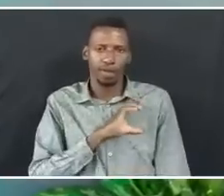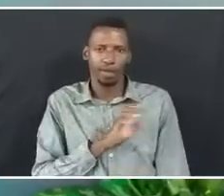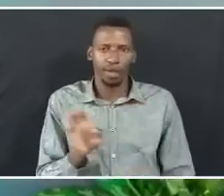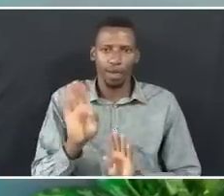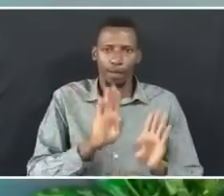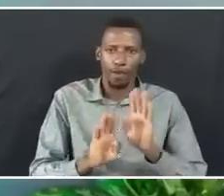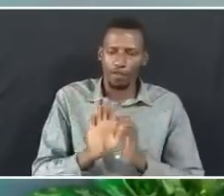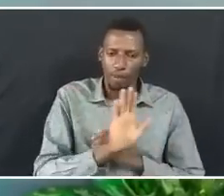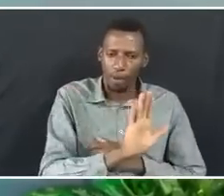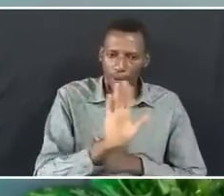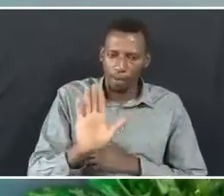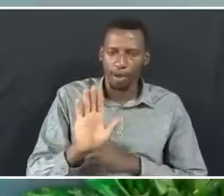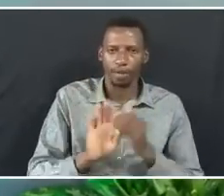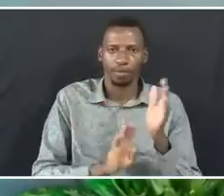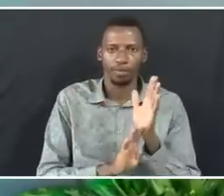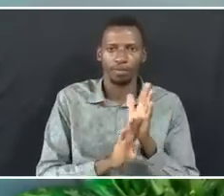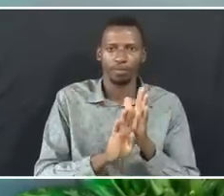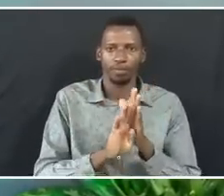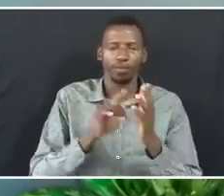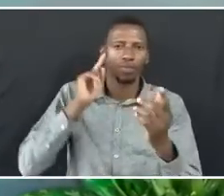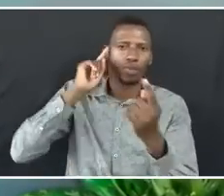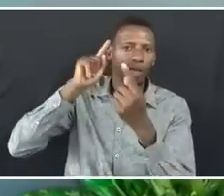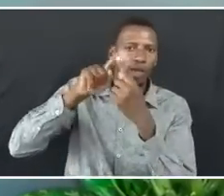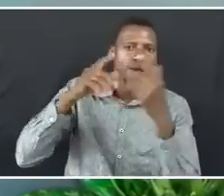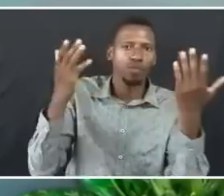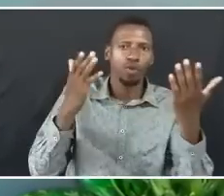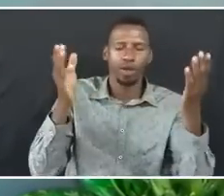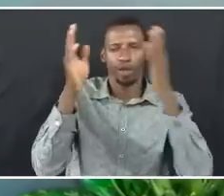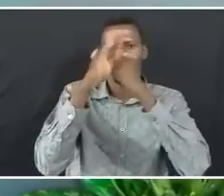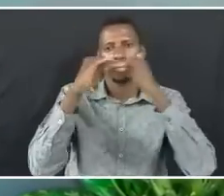transit to the home above.